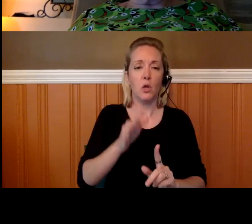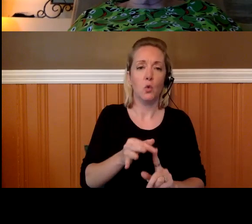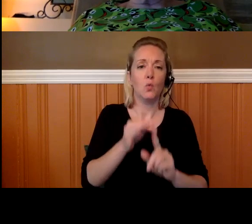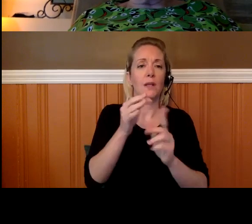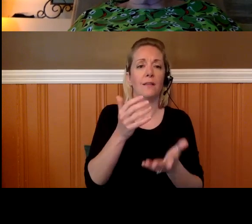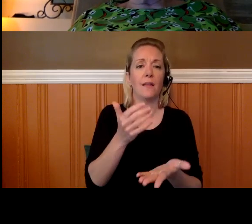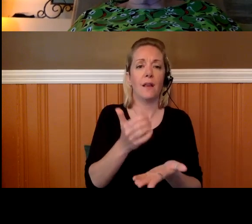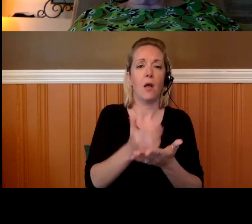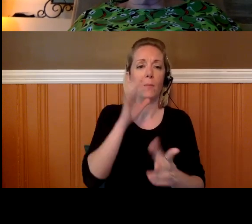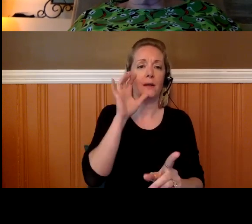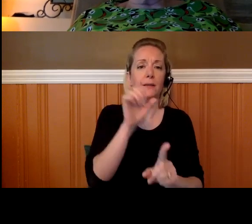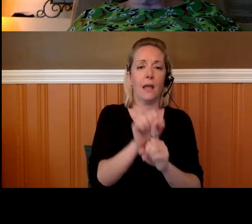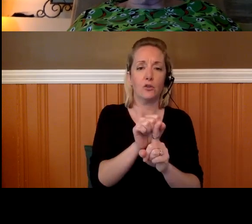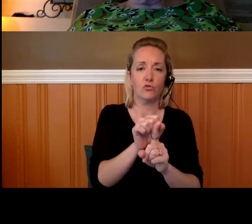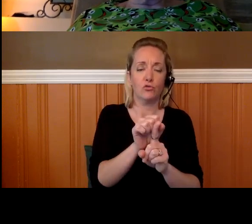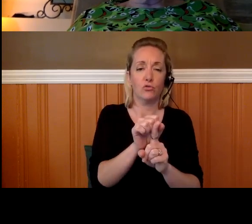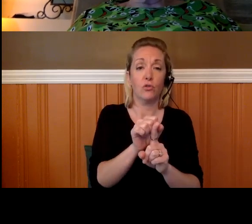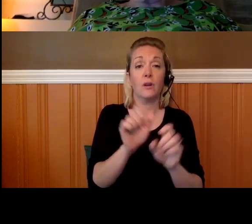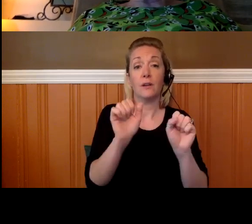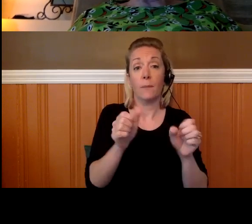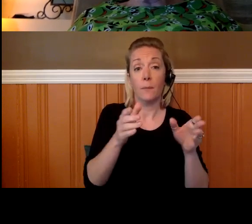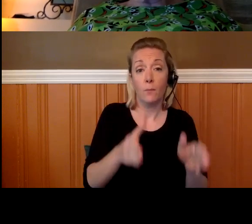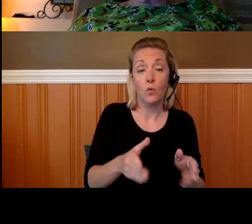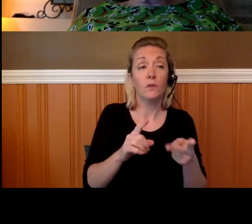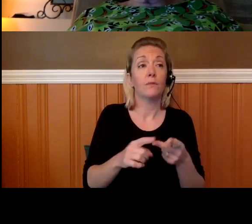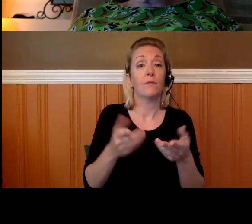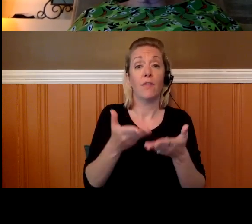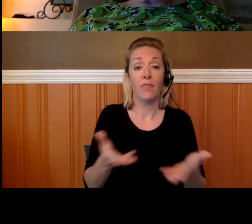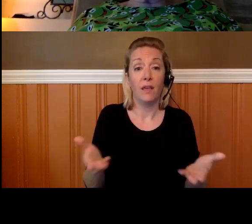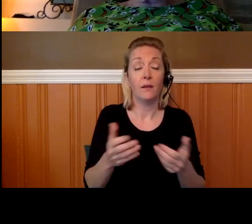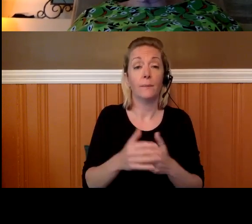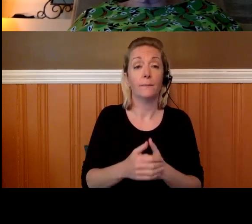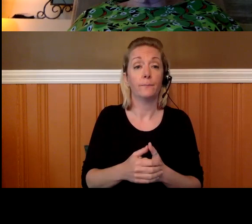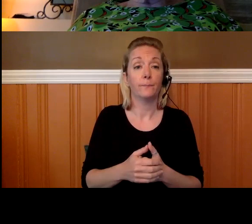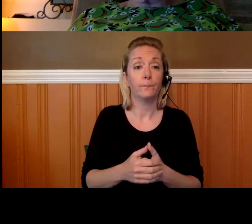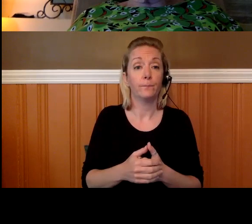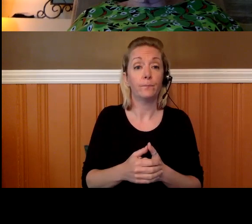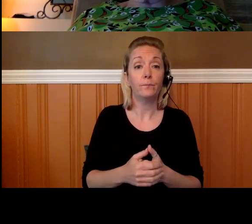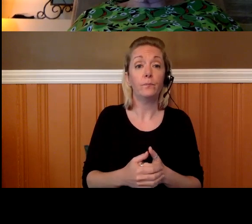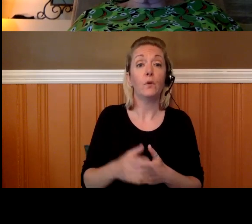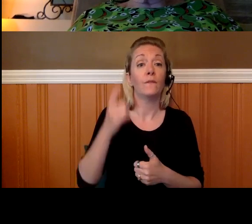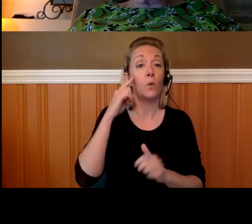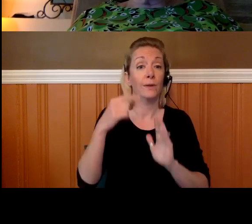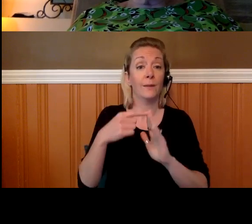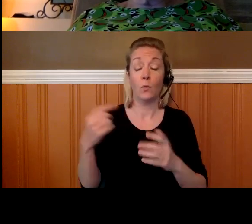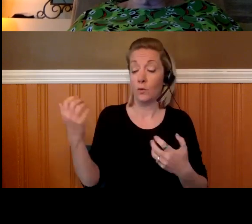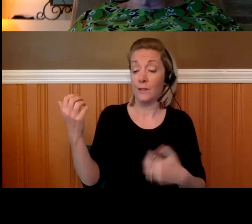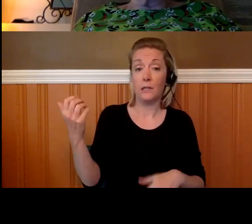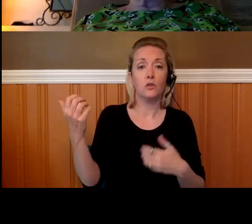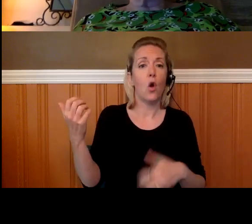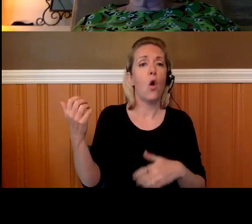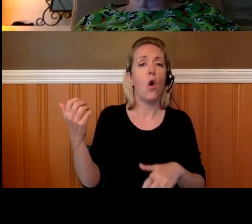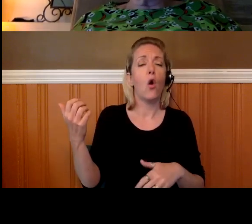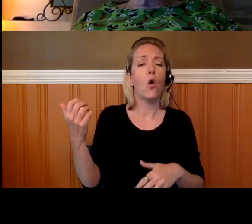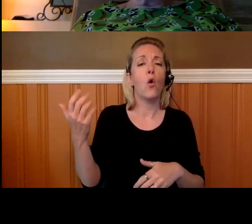object, environment, or person. So what are the salient features of guitar that